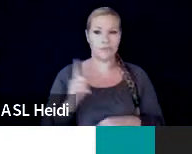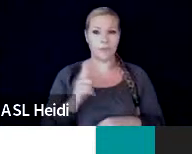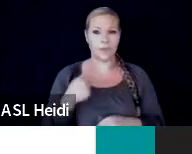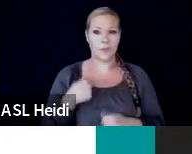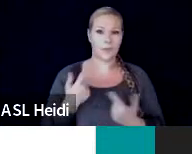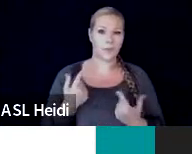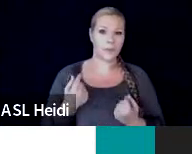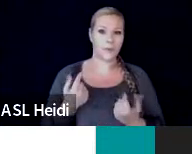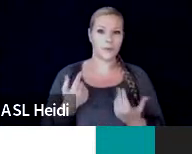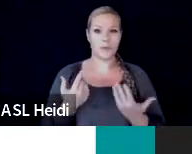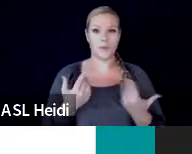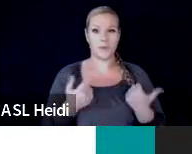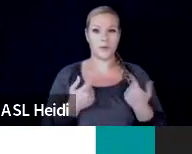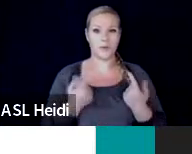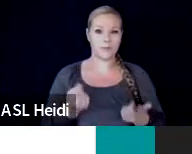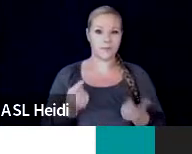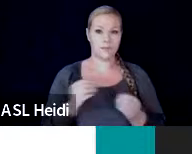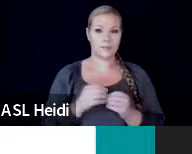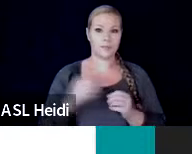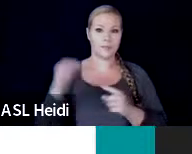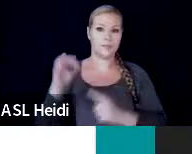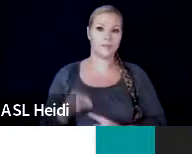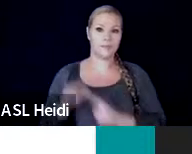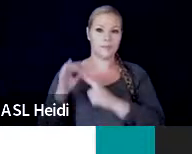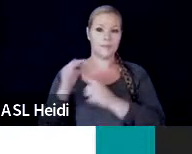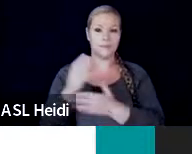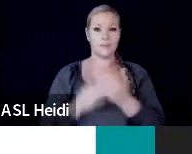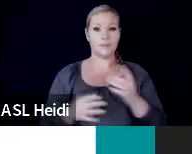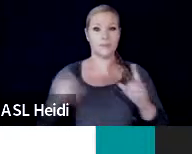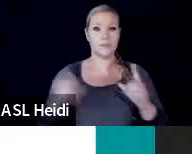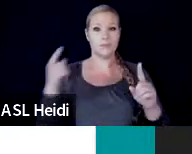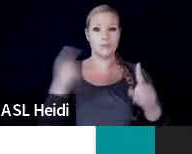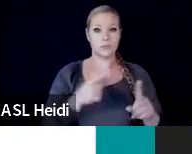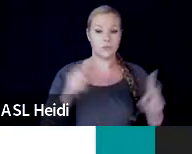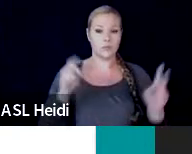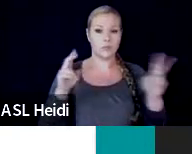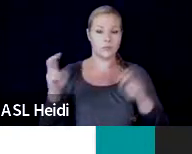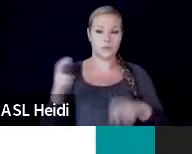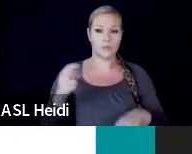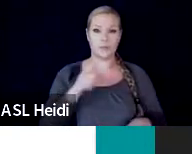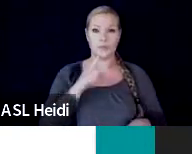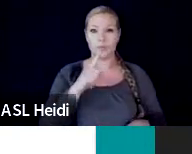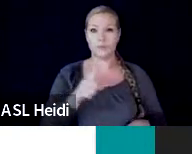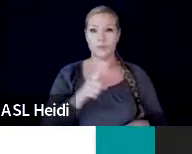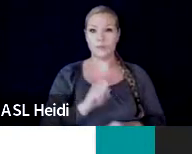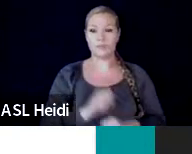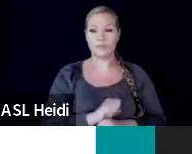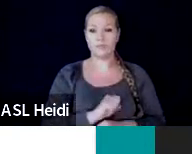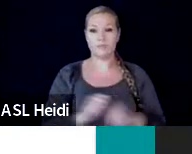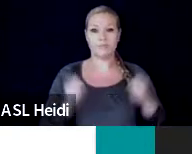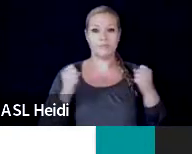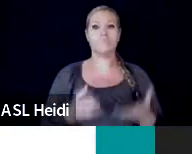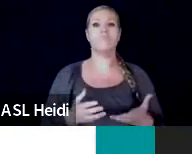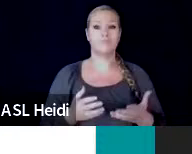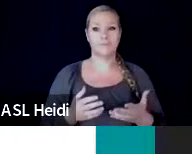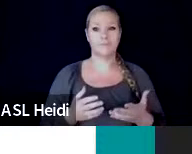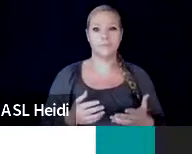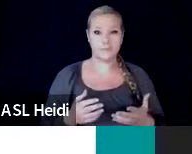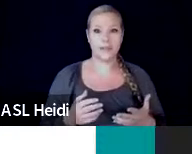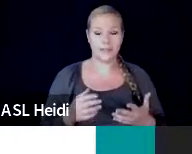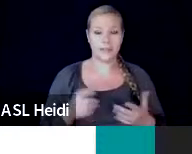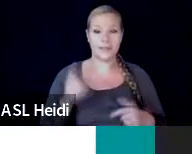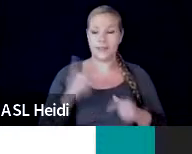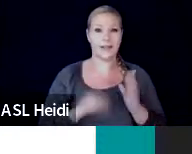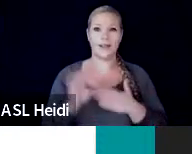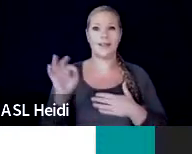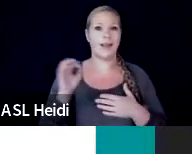has, and I can't count how many technical reports and analyses have to be done to get to this